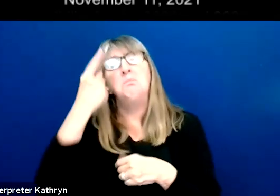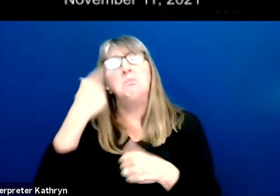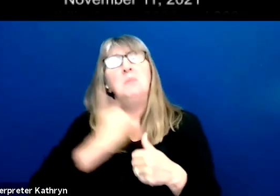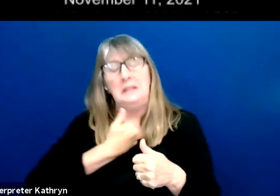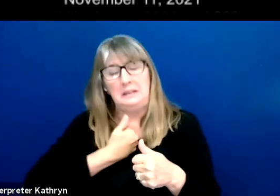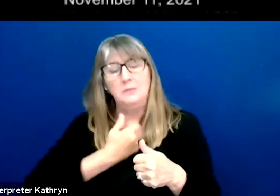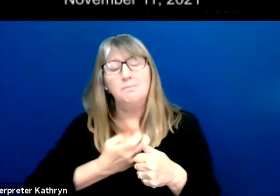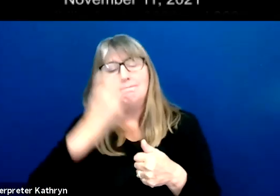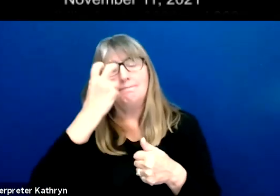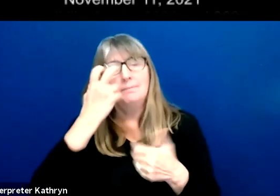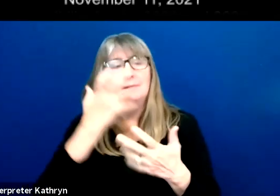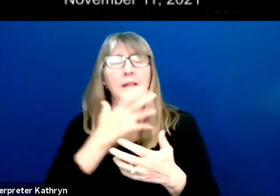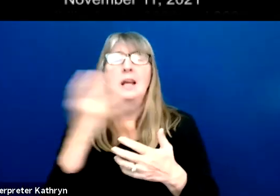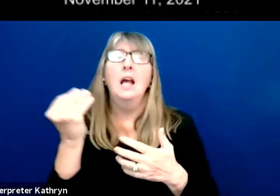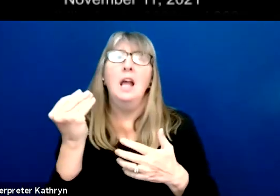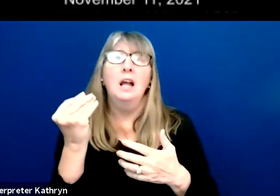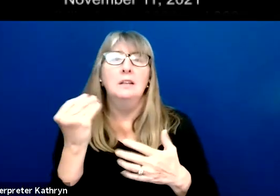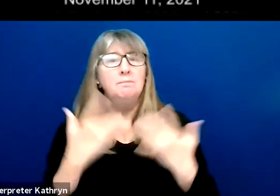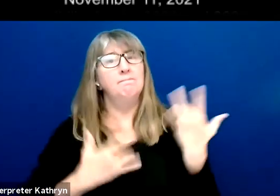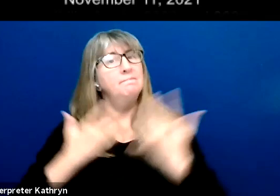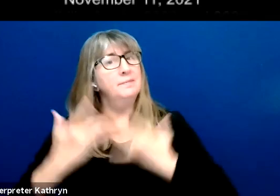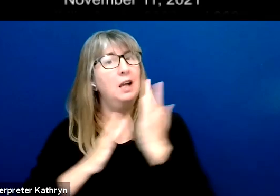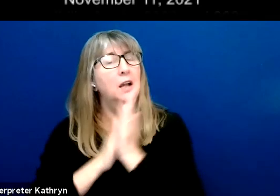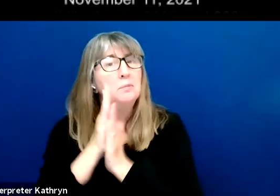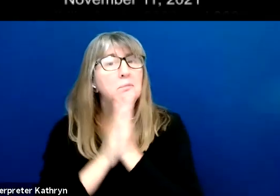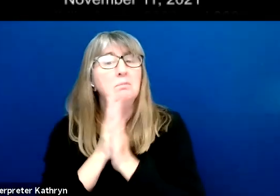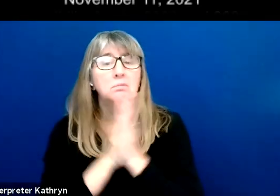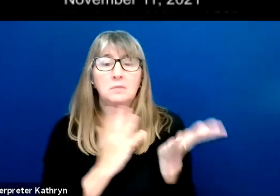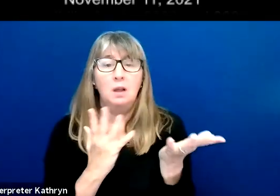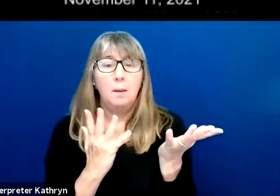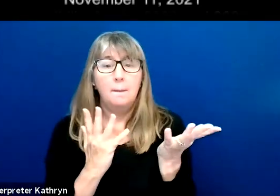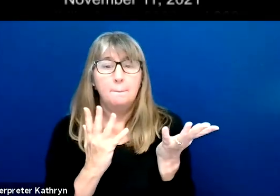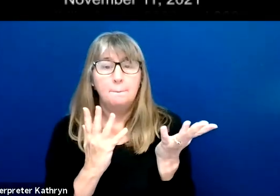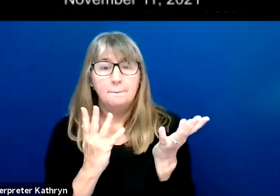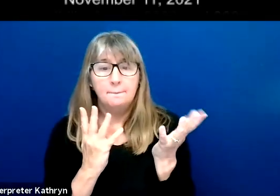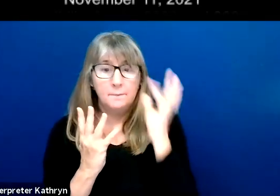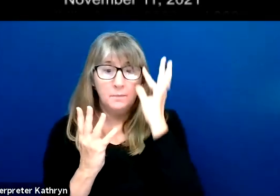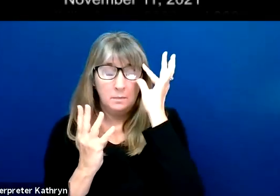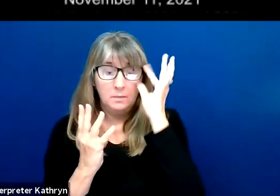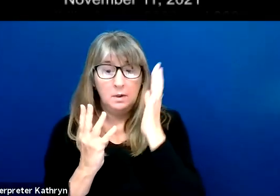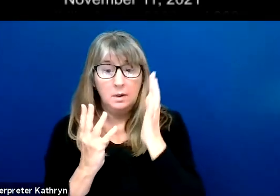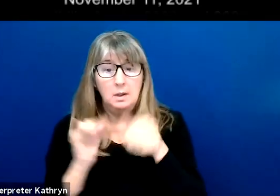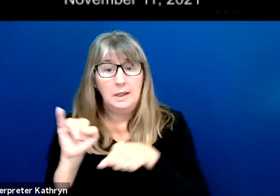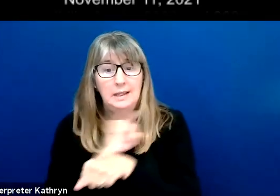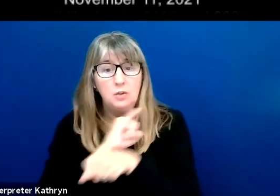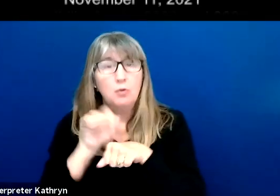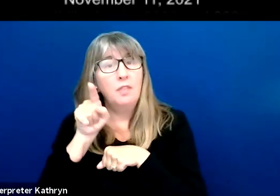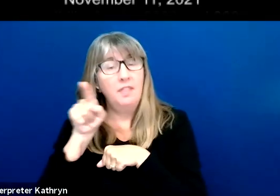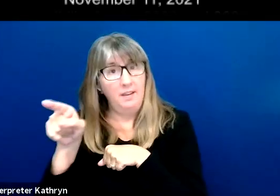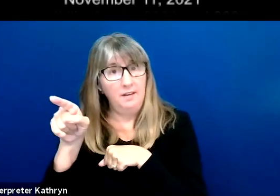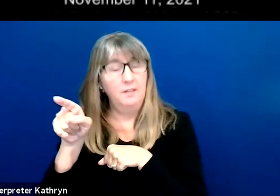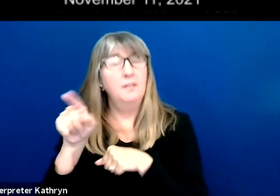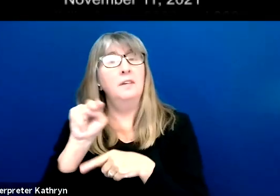very excited about being an intern at NASA.